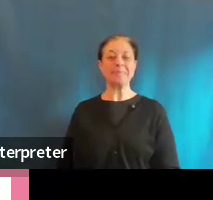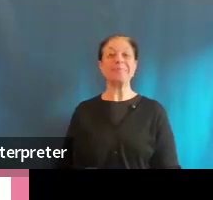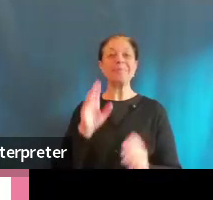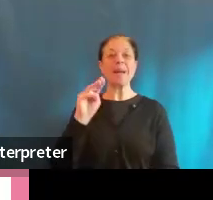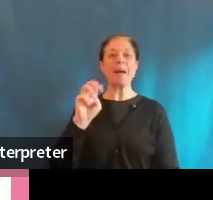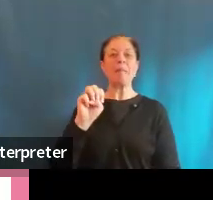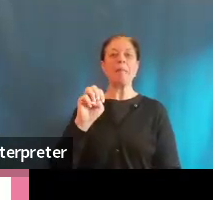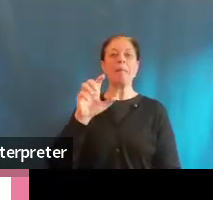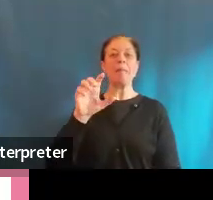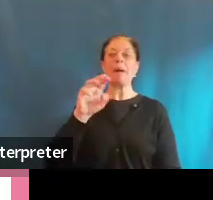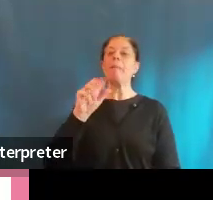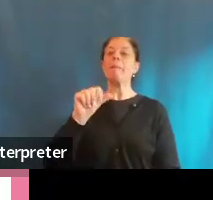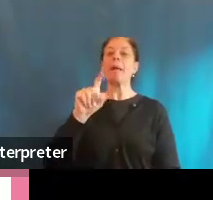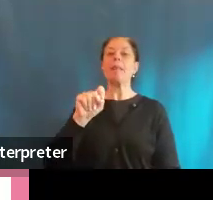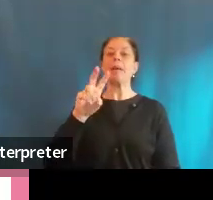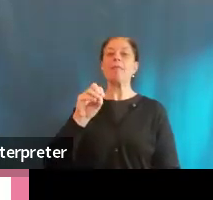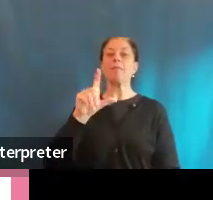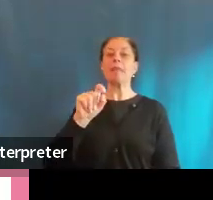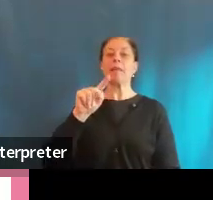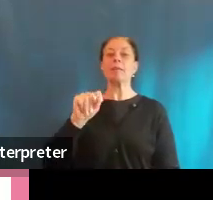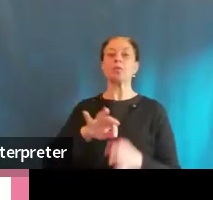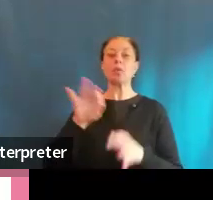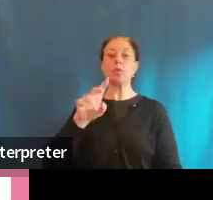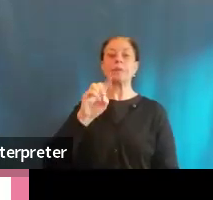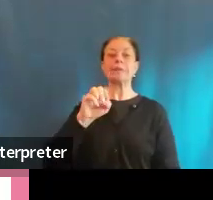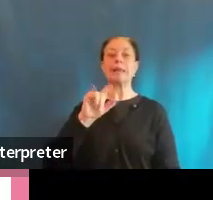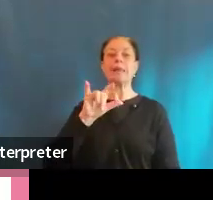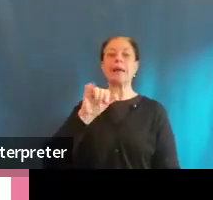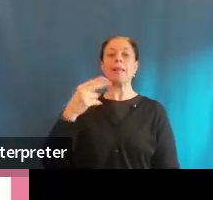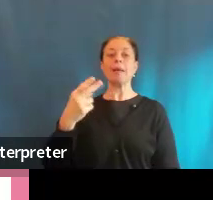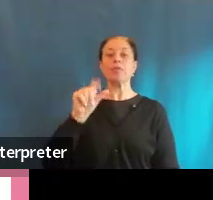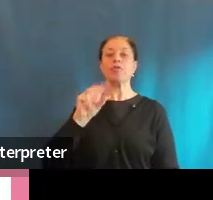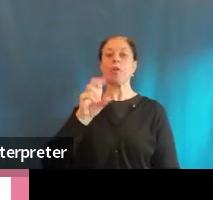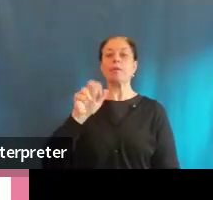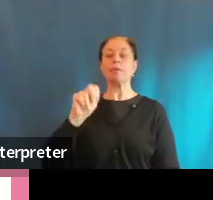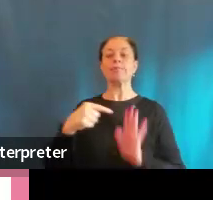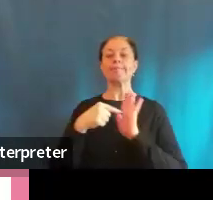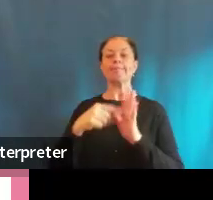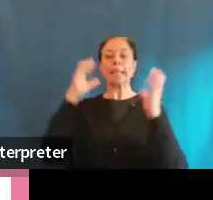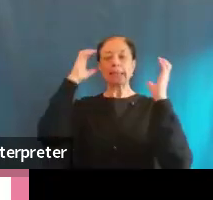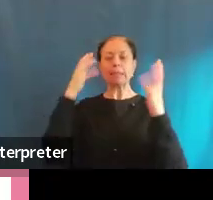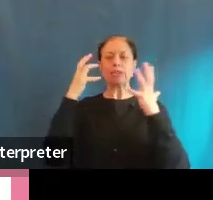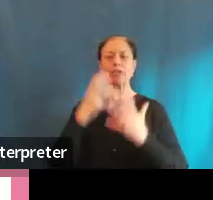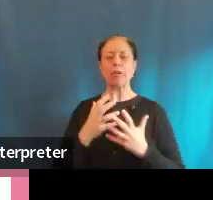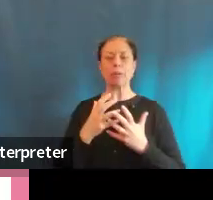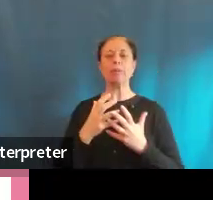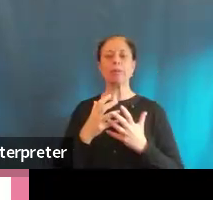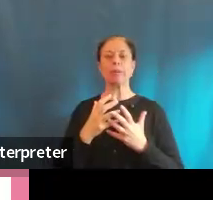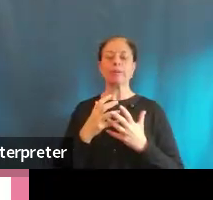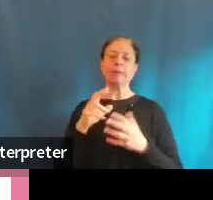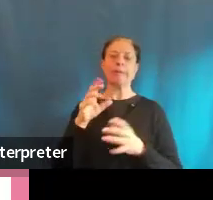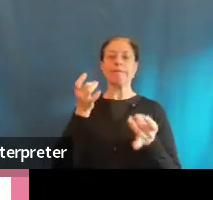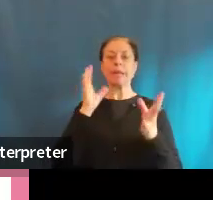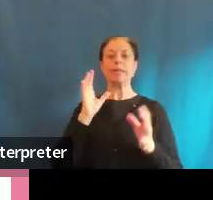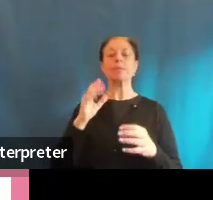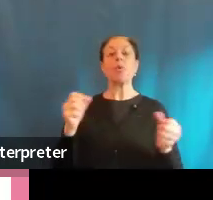Malevolent Souls. From bestselling author Delilah S. Dawson comes a gripping novel featuring Disney's dark villain, Maleficent. This young adult